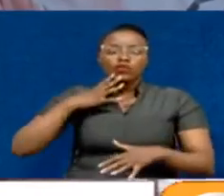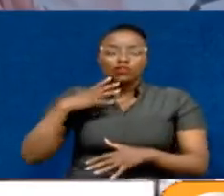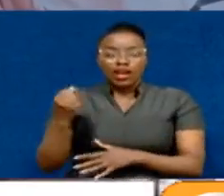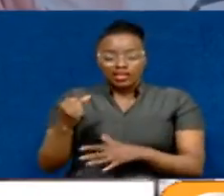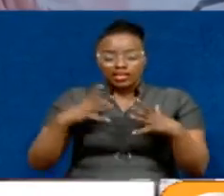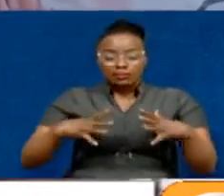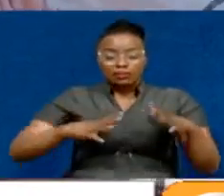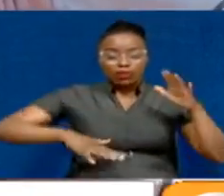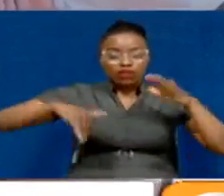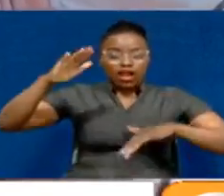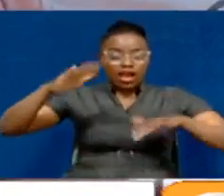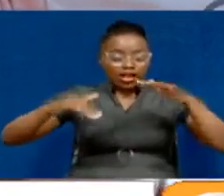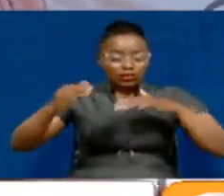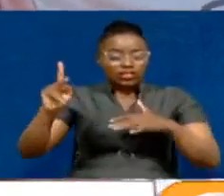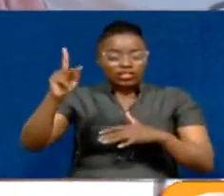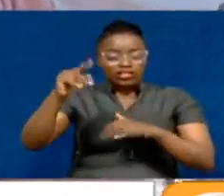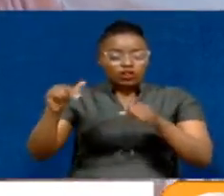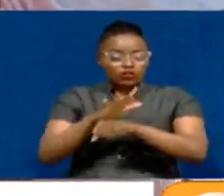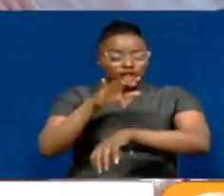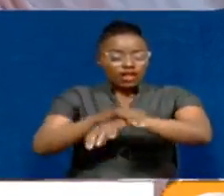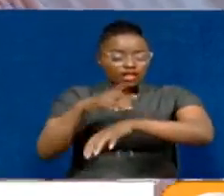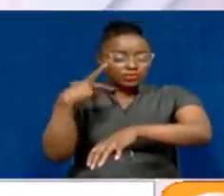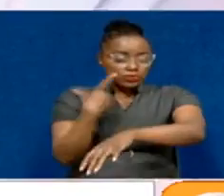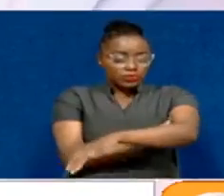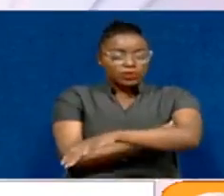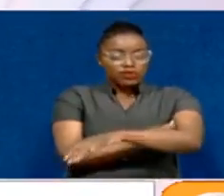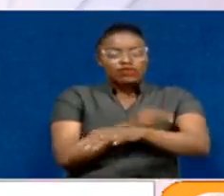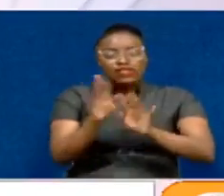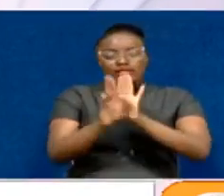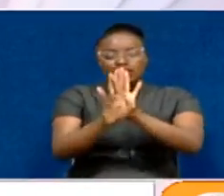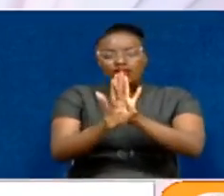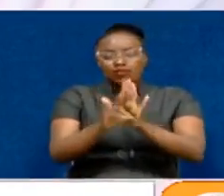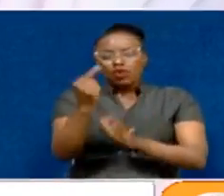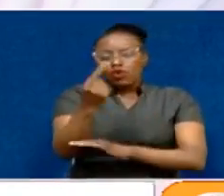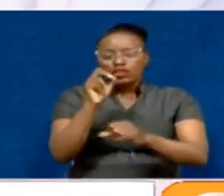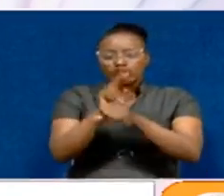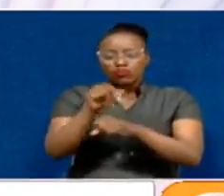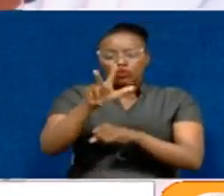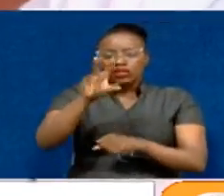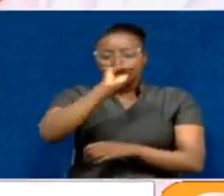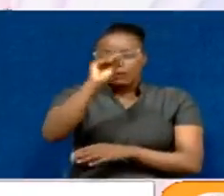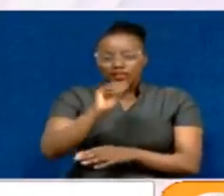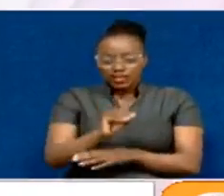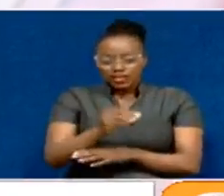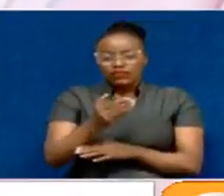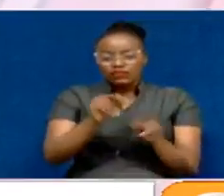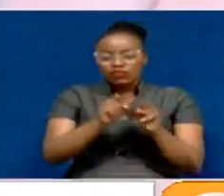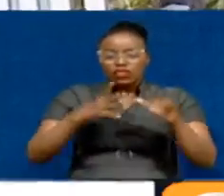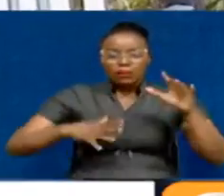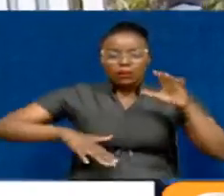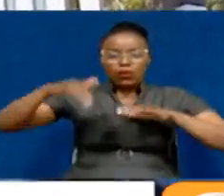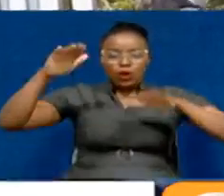3,345,520 of the adult population in Kenya has been fully vaccinated. That a representation of just 12.3% of adult